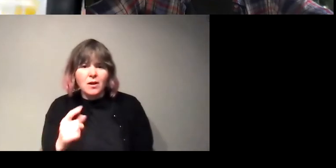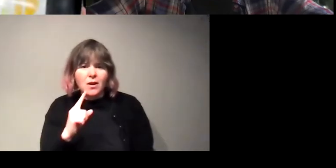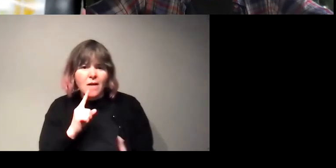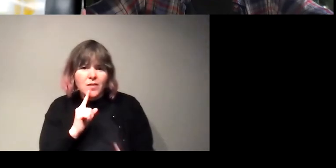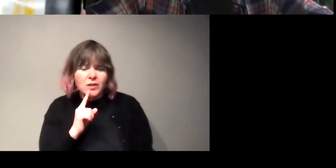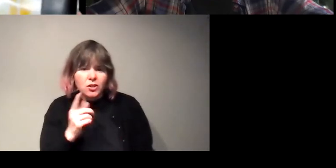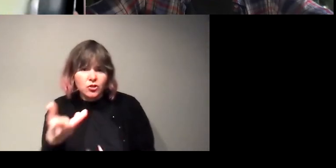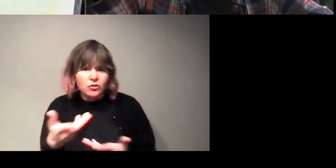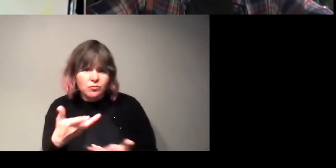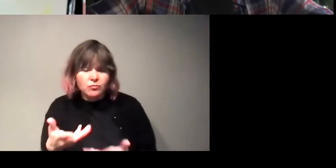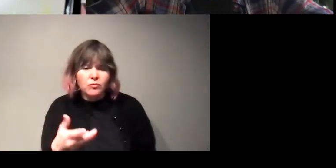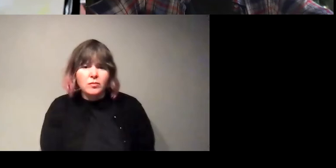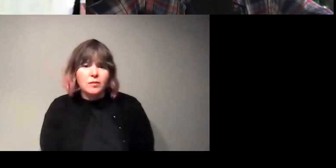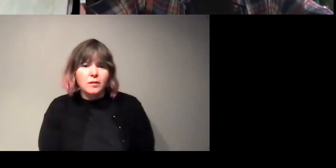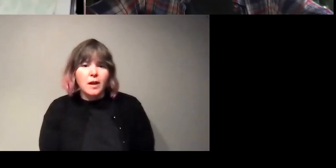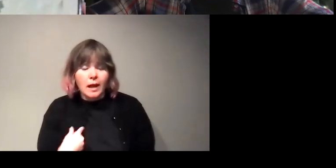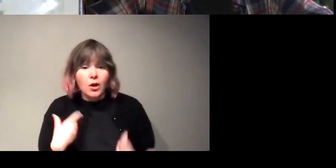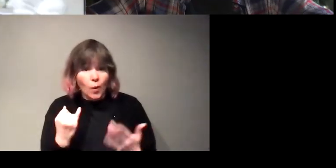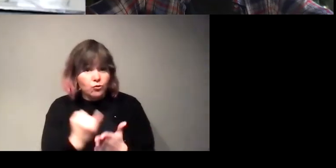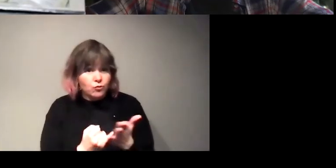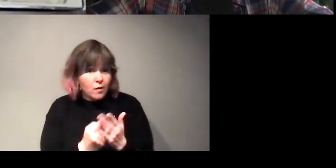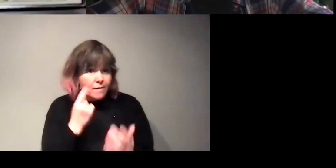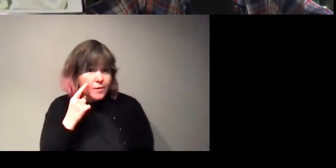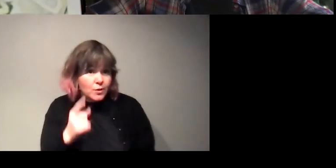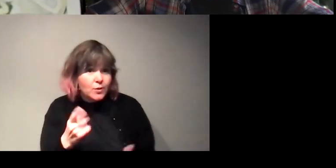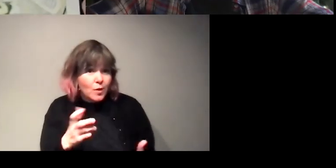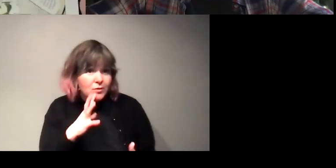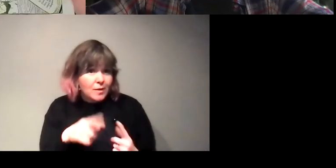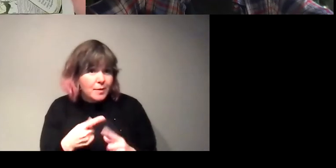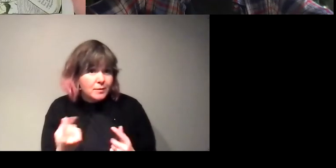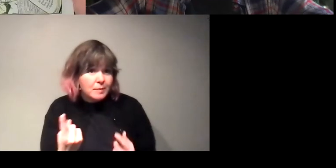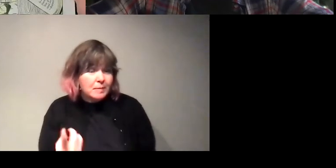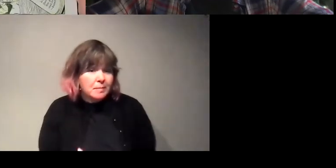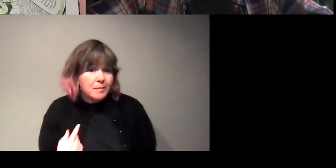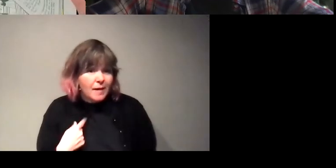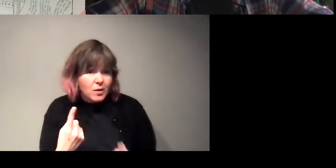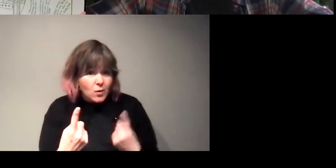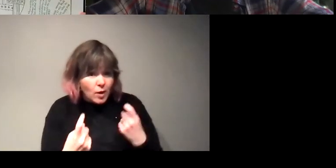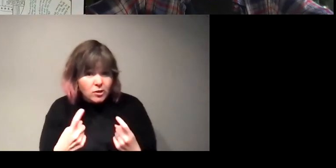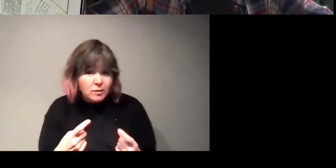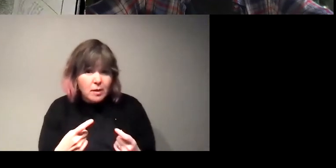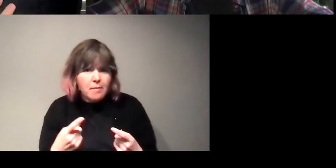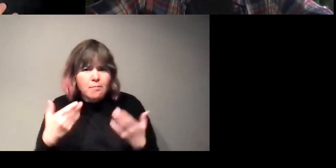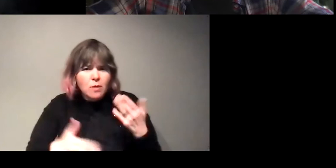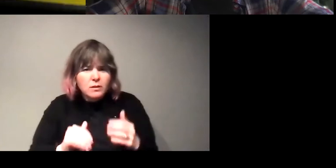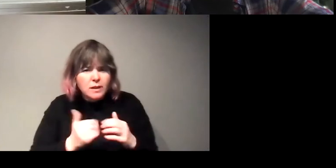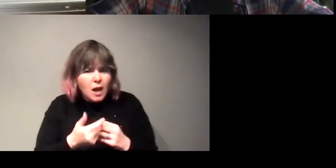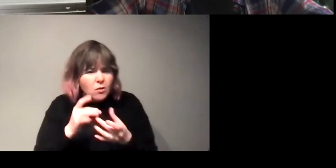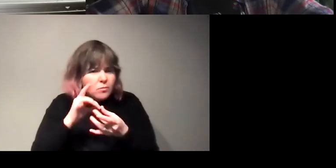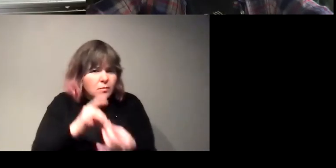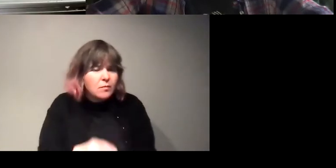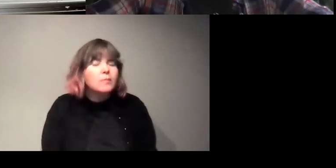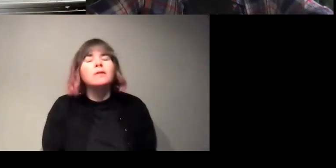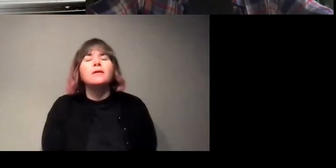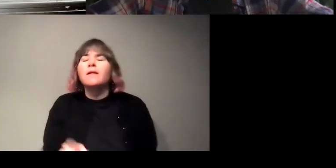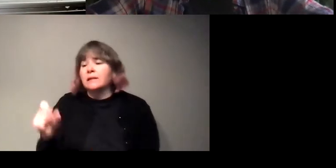then maybe I can draw some pictures for you if we want to talk about that. If you have questions about my process. That's amazing. We have